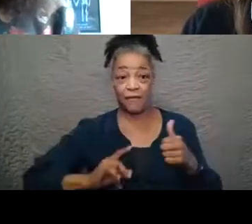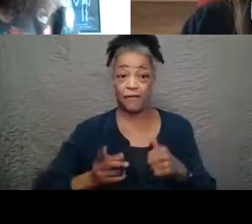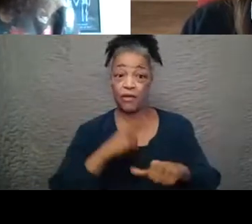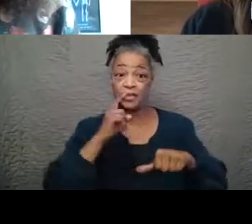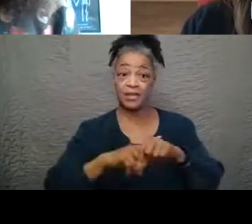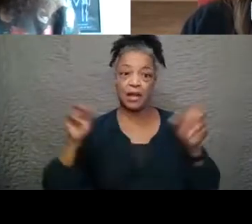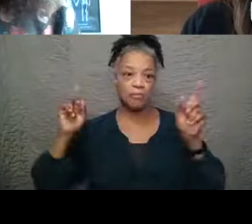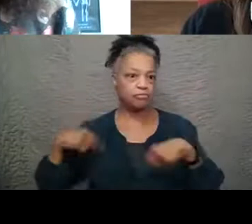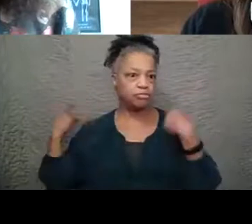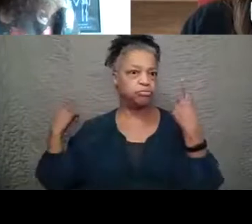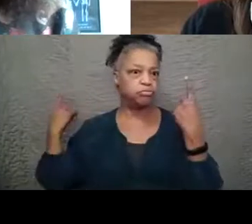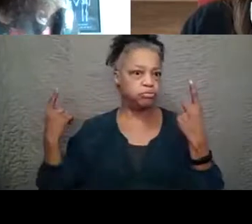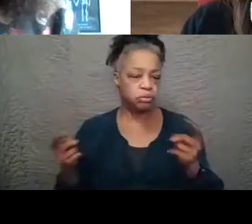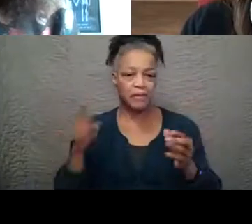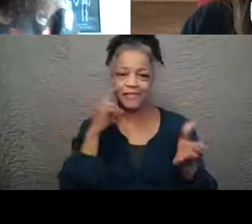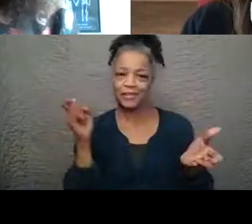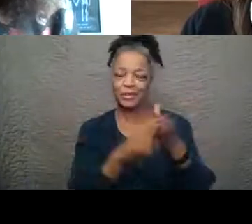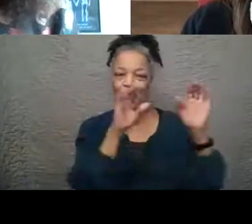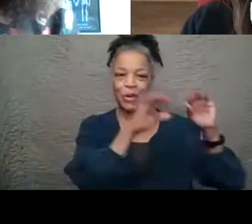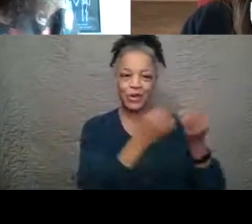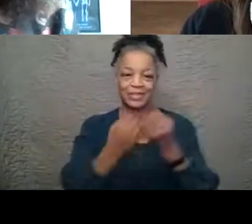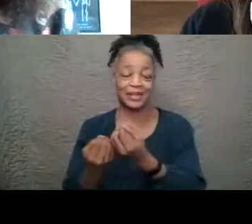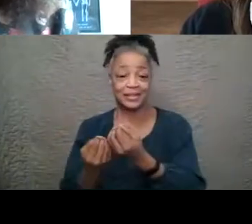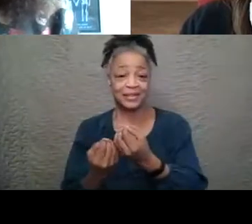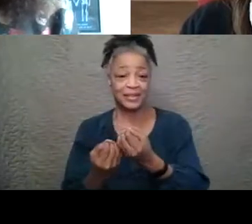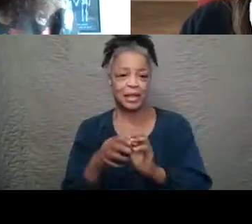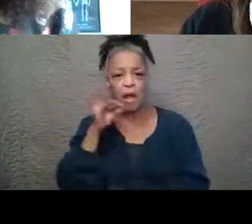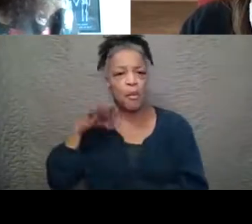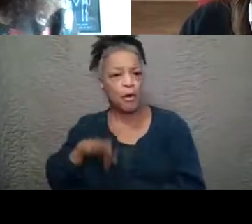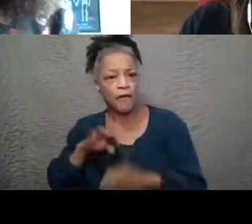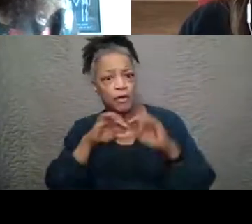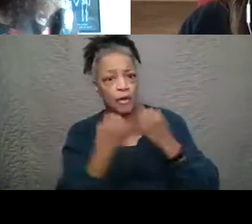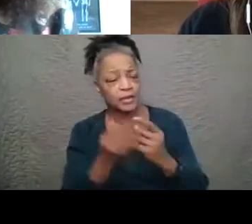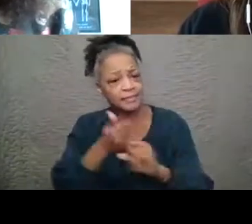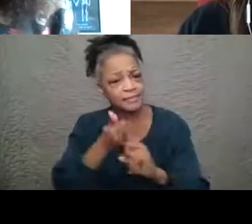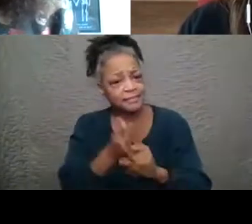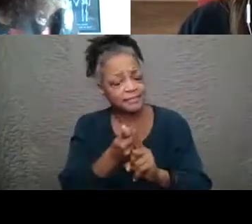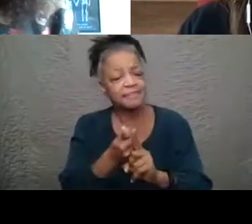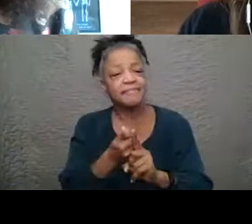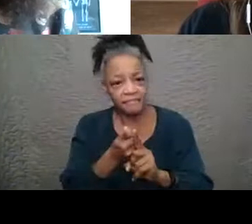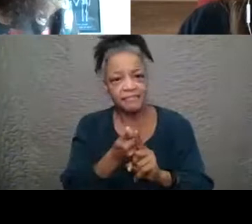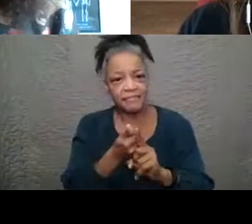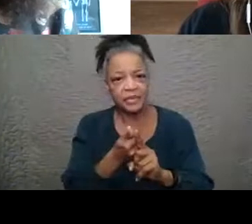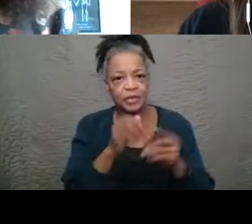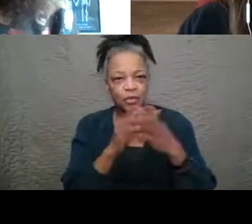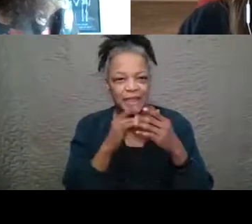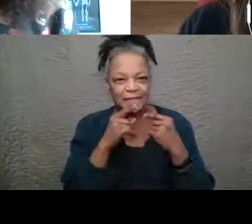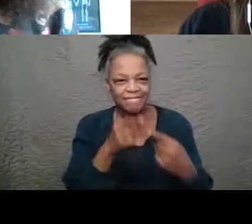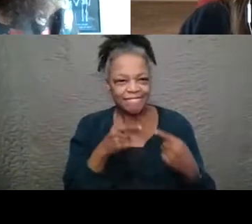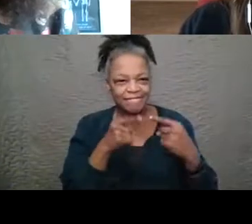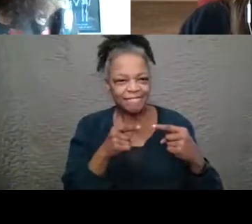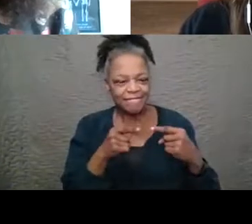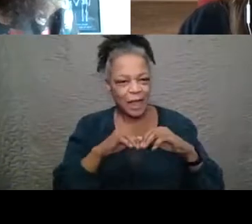seeing organizations, particularly nonprofit organizations, actually really grappling with how they